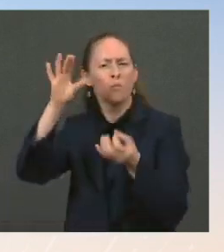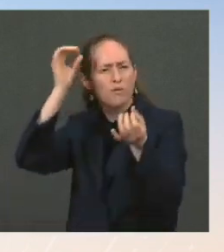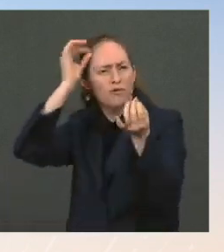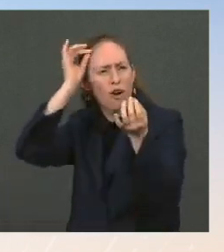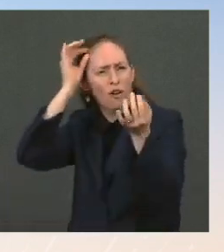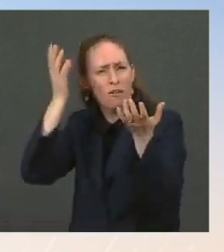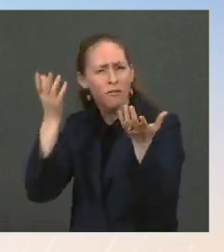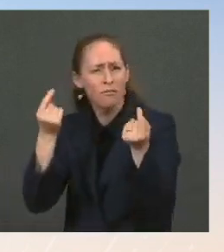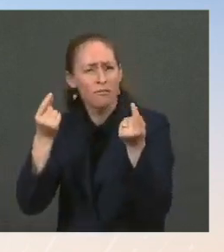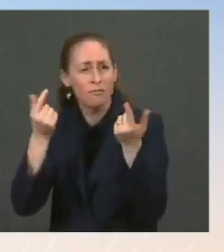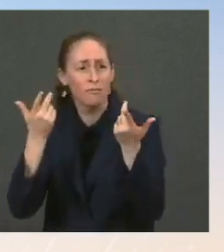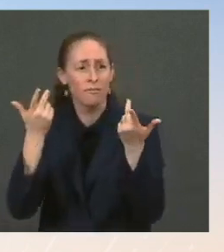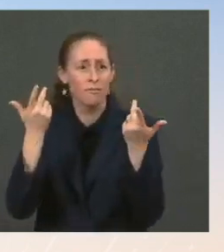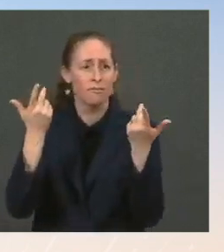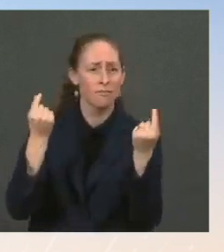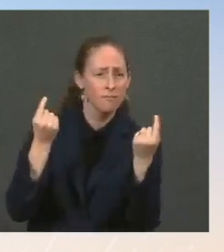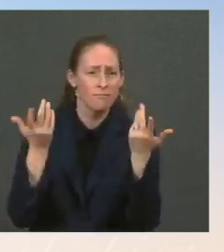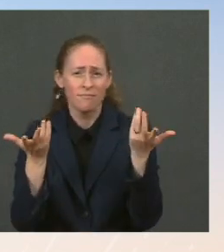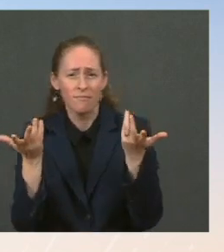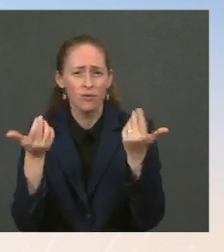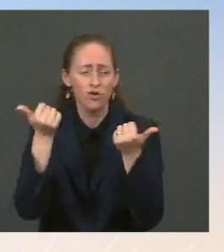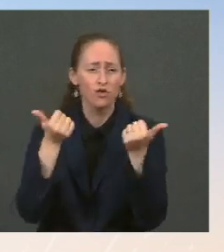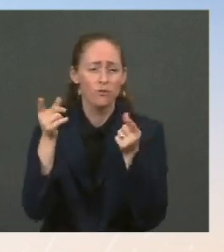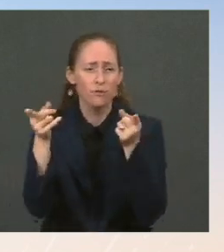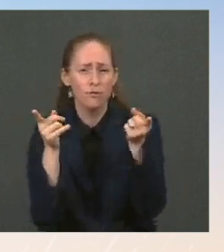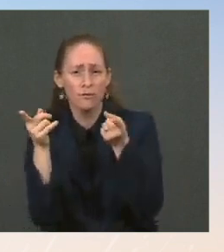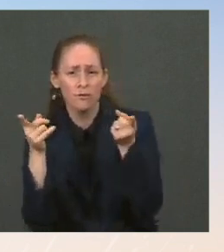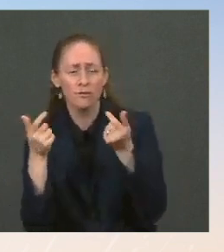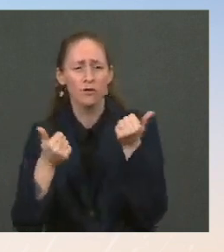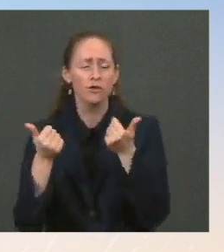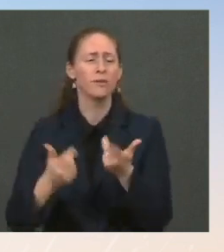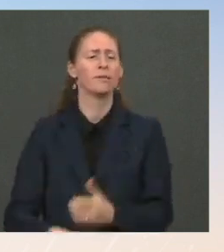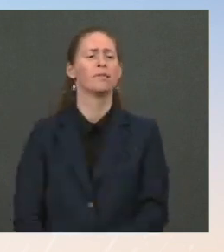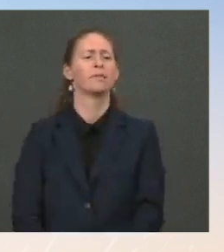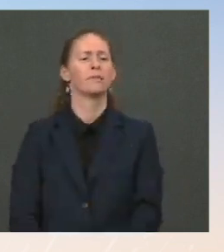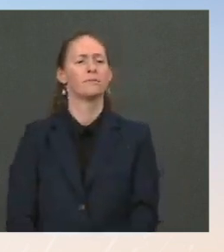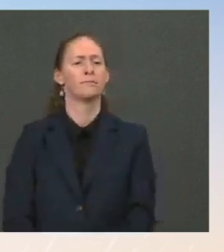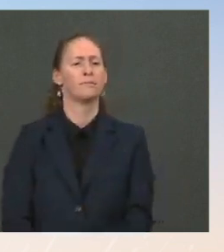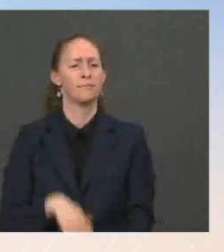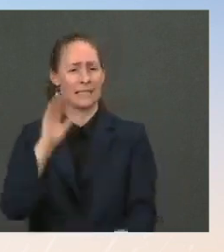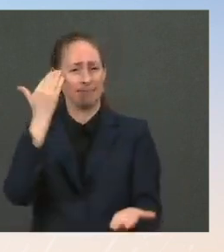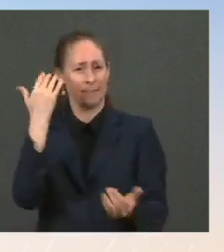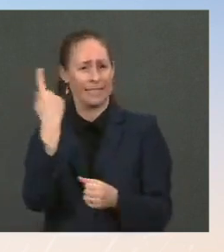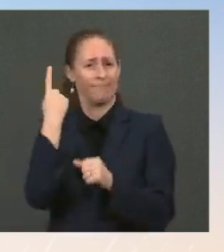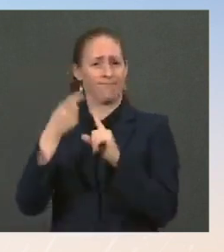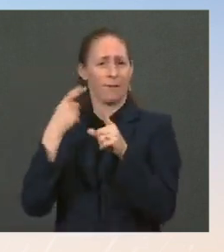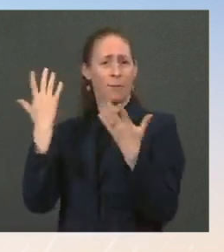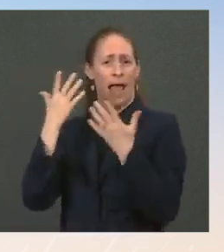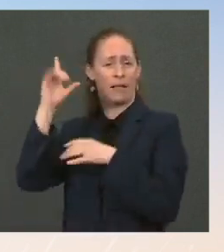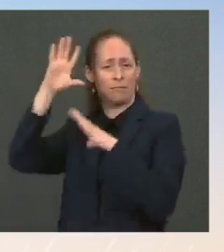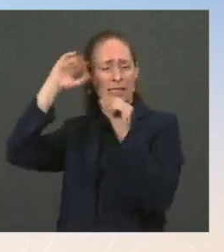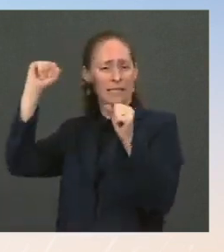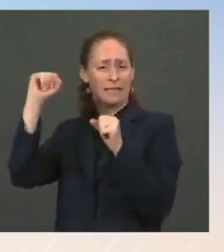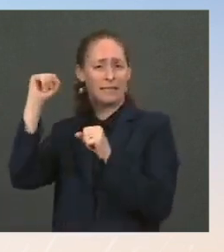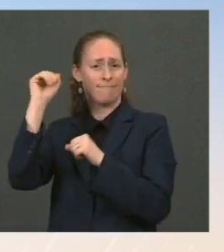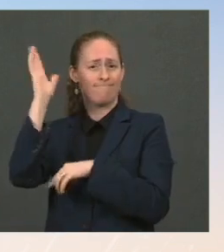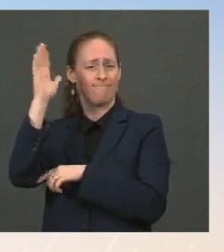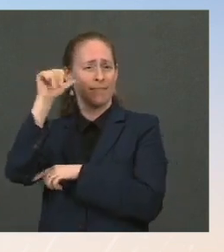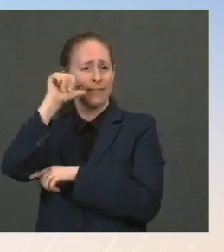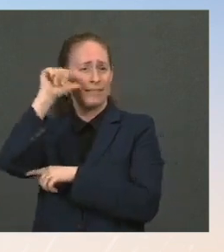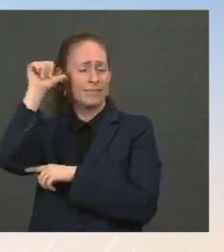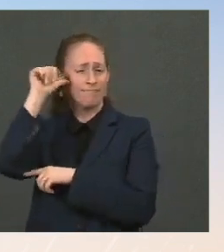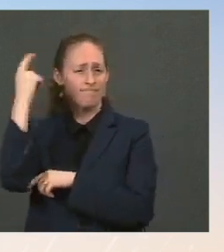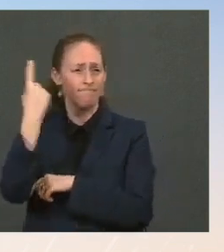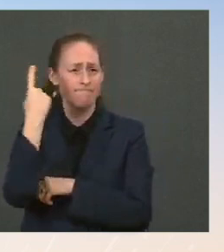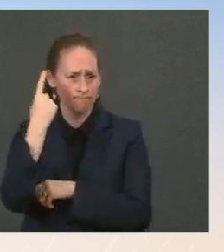from the president? And then I was hoping to get clarification on something the president said yesterday. He seemed to suggest that he would support a carve-out